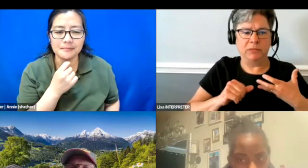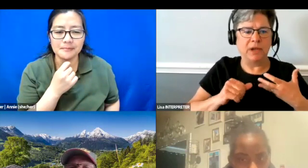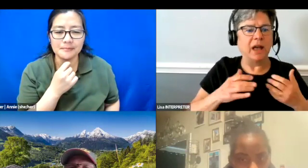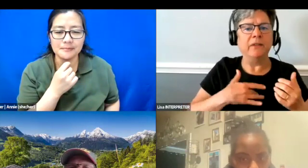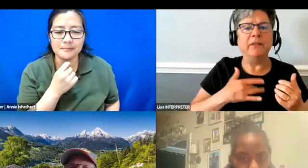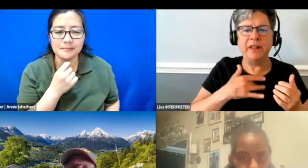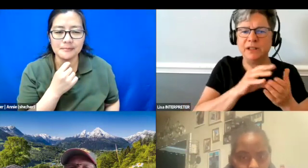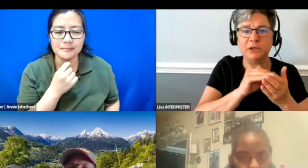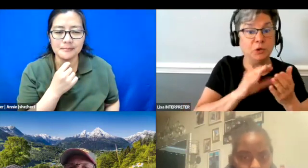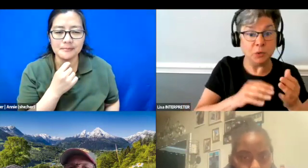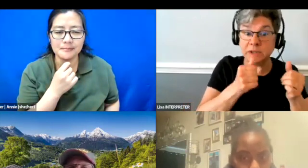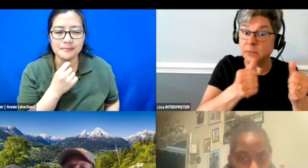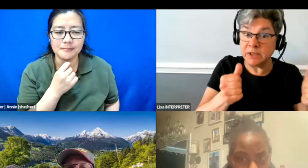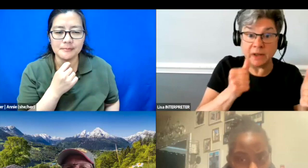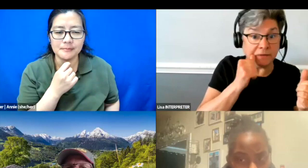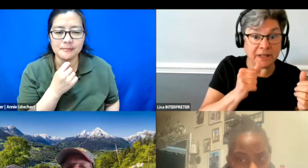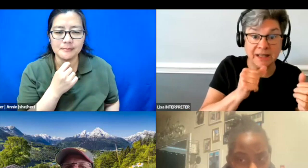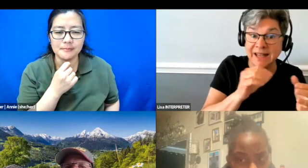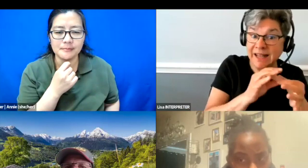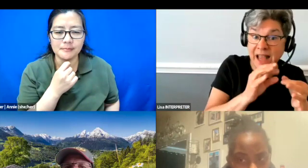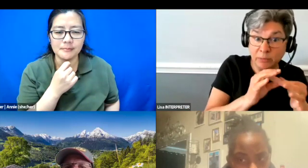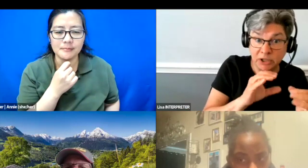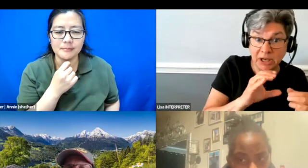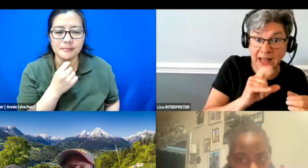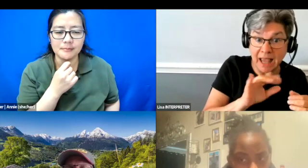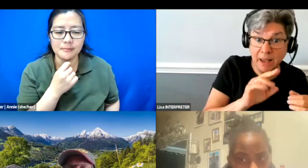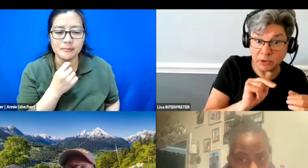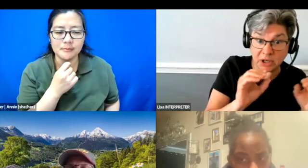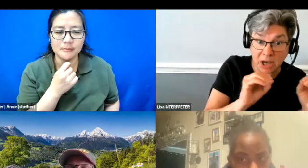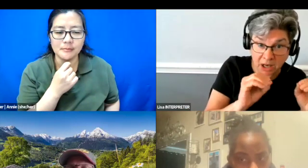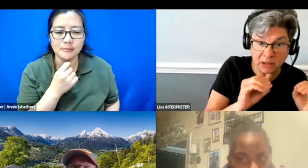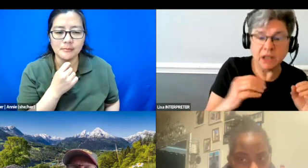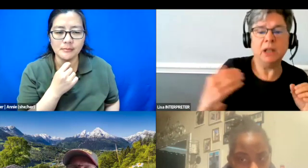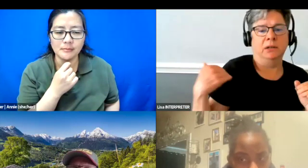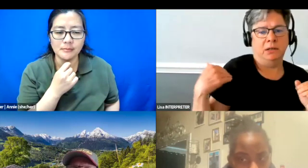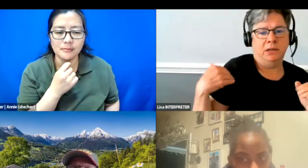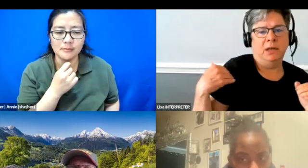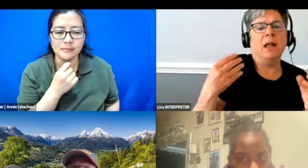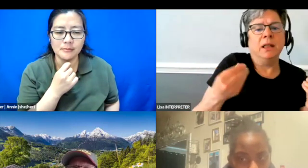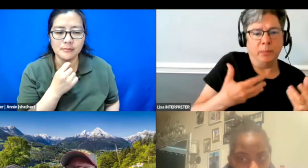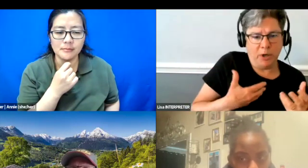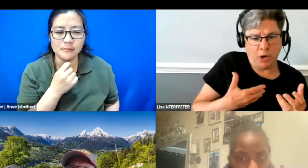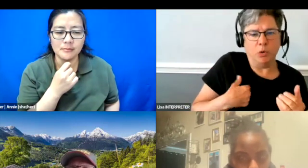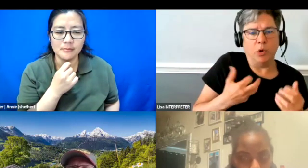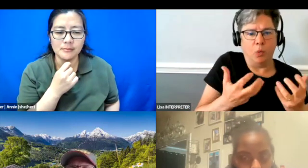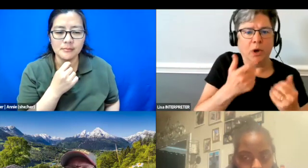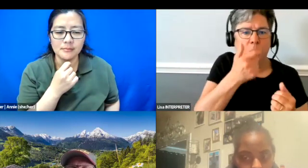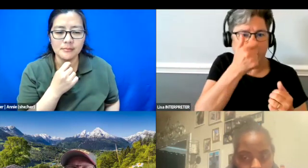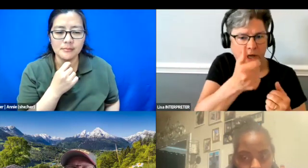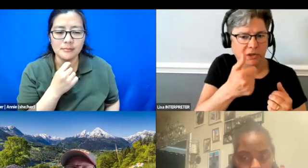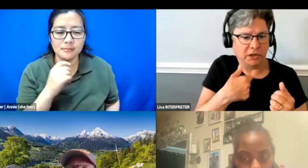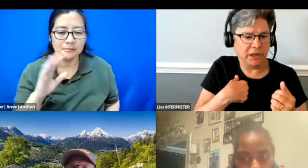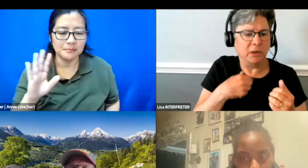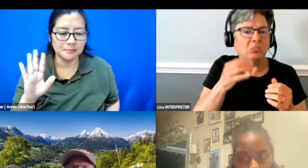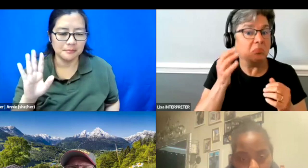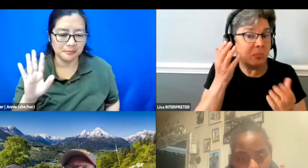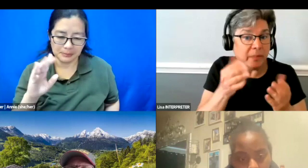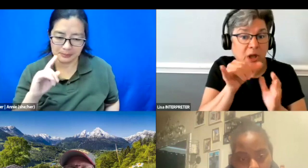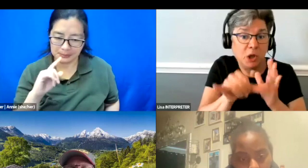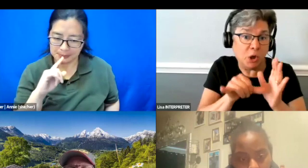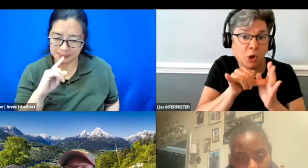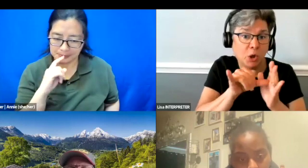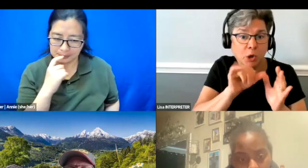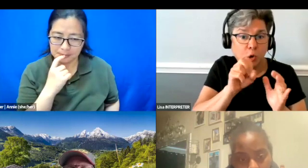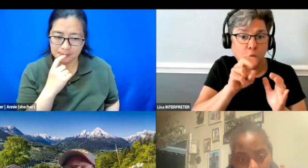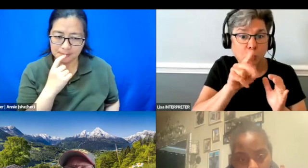the students didn't. And if it's YouTube, I think we can go through YouTube and have it there, but I'm not sure. I just thought of that. All right, Coach